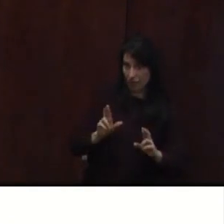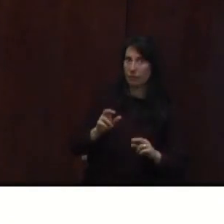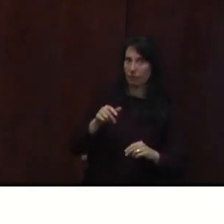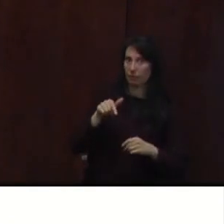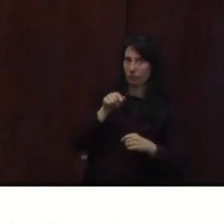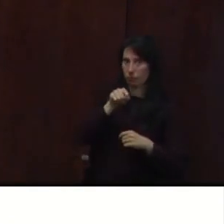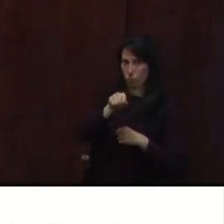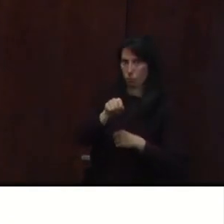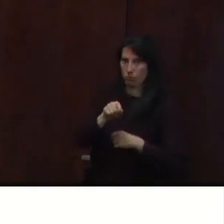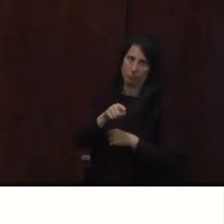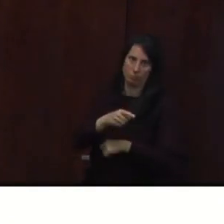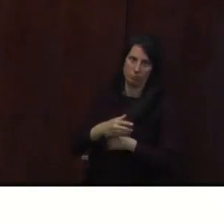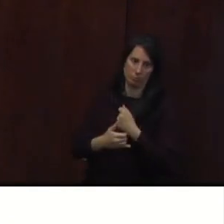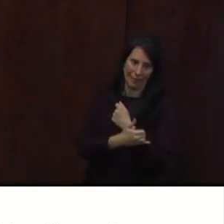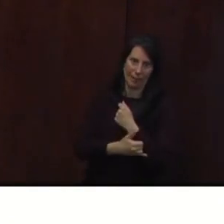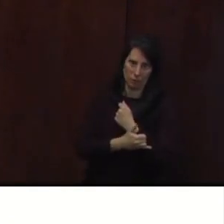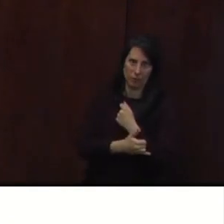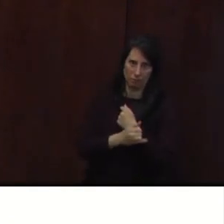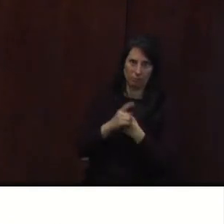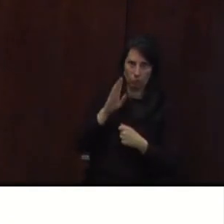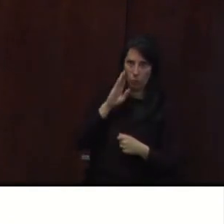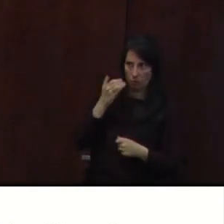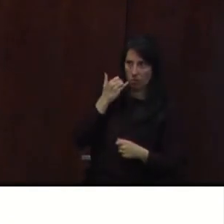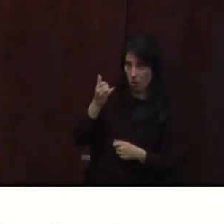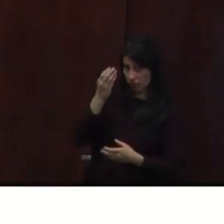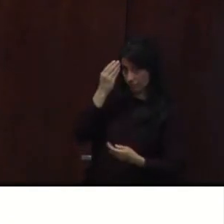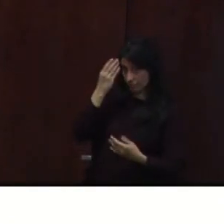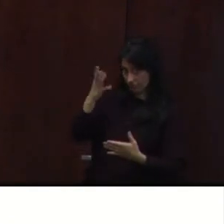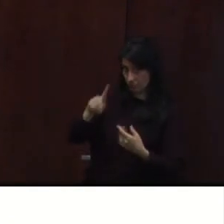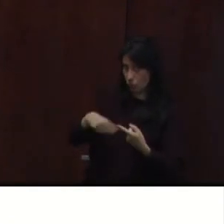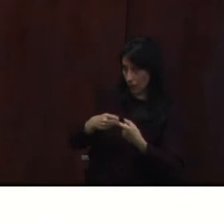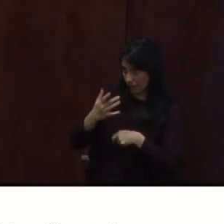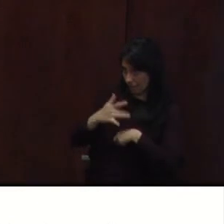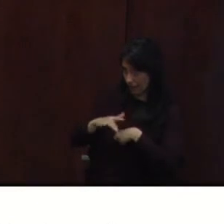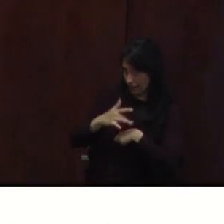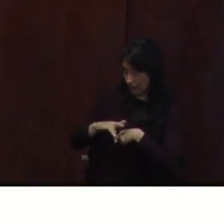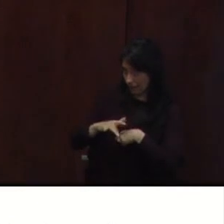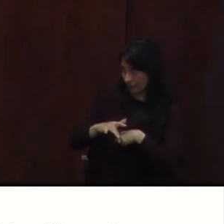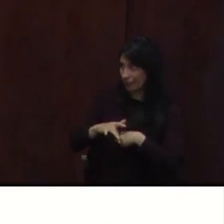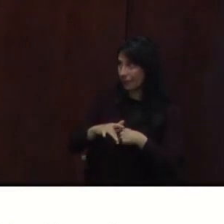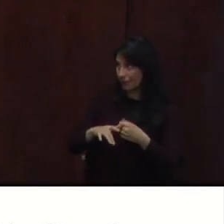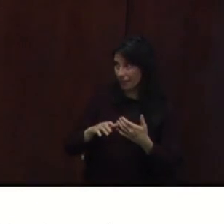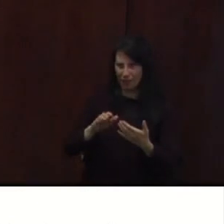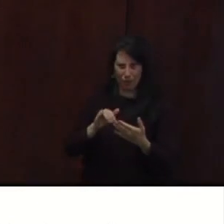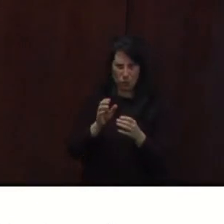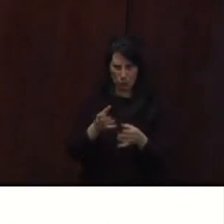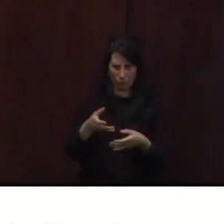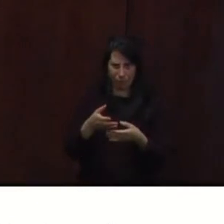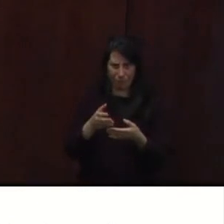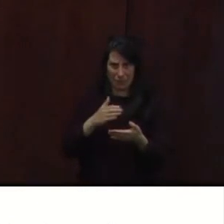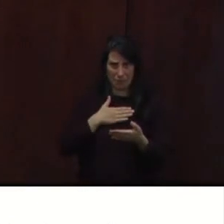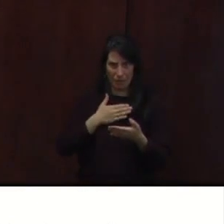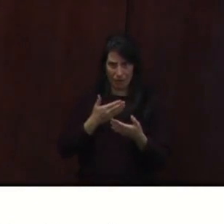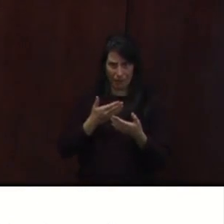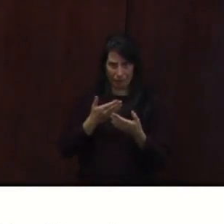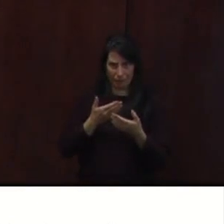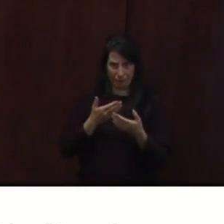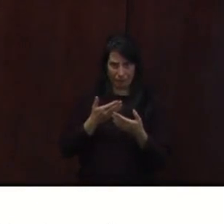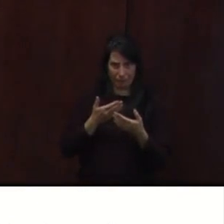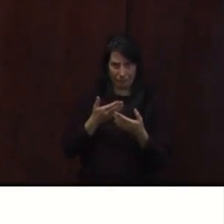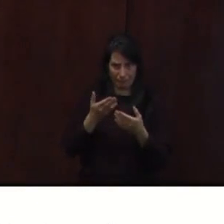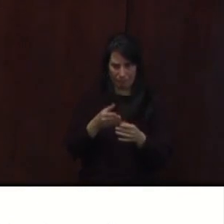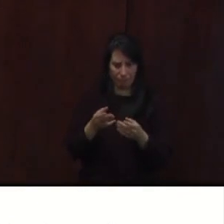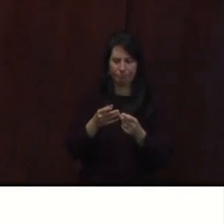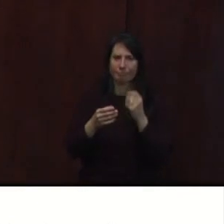people. So more details than that, but I think those were kind of some of the important updates I've heard. Great. Oh,